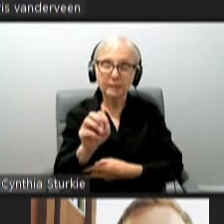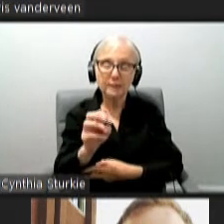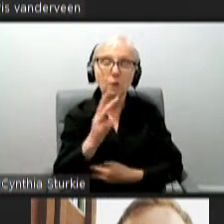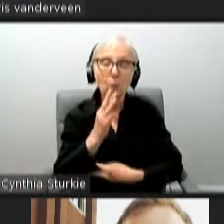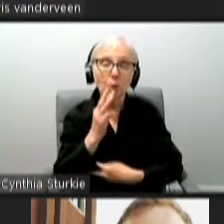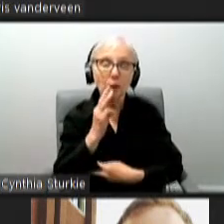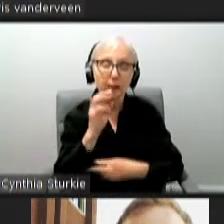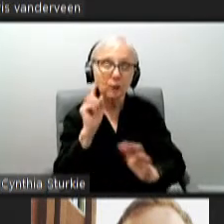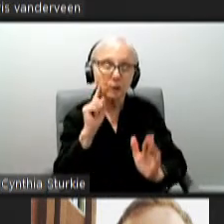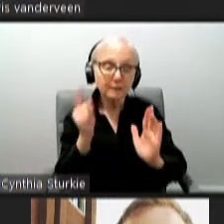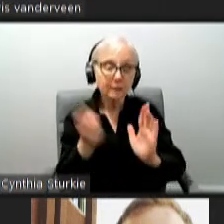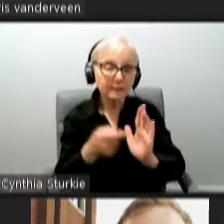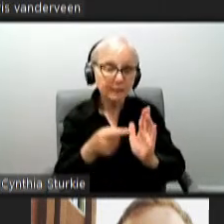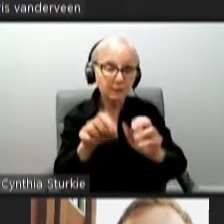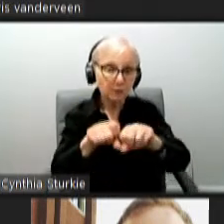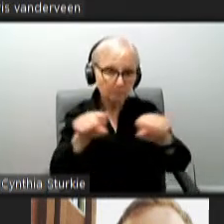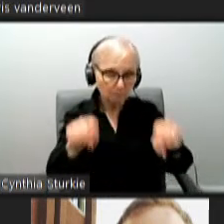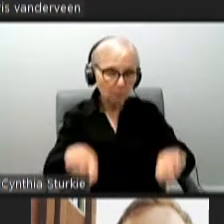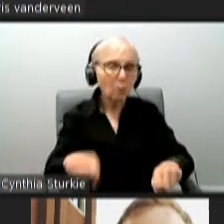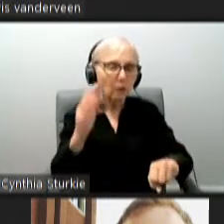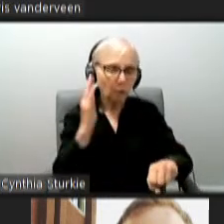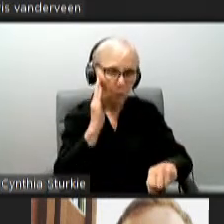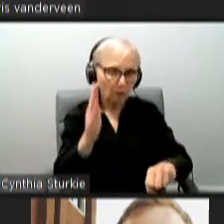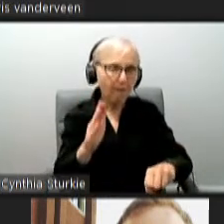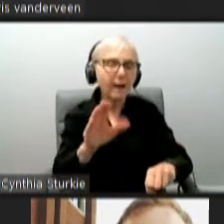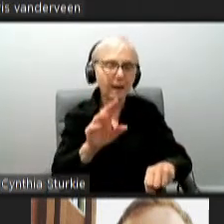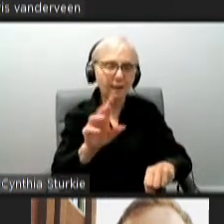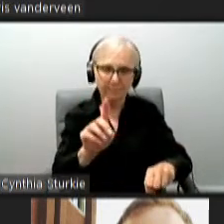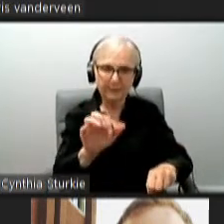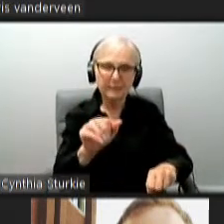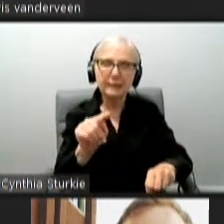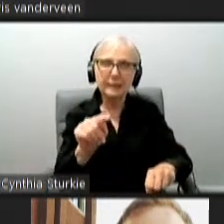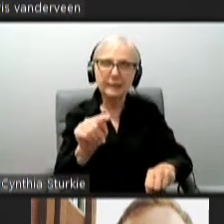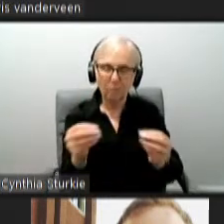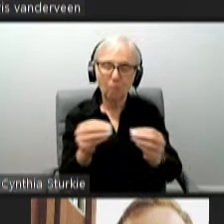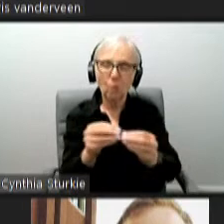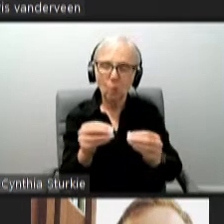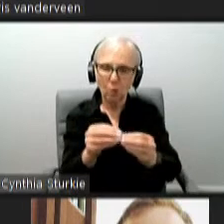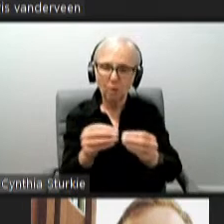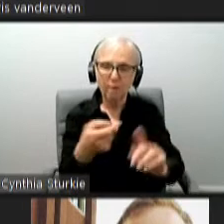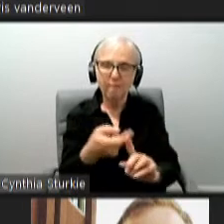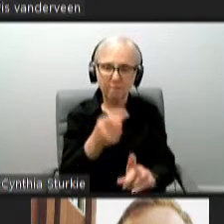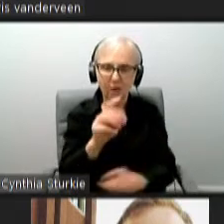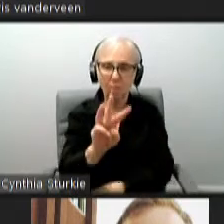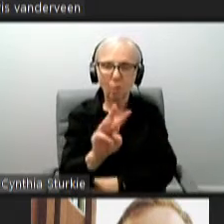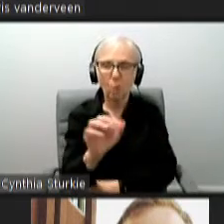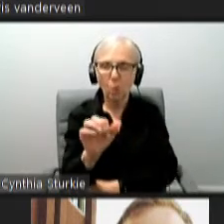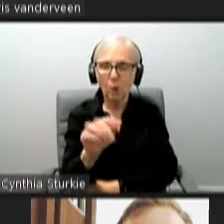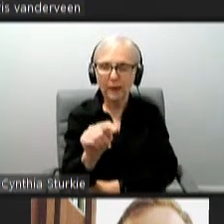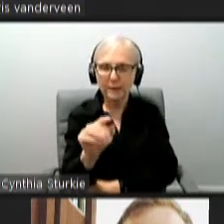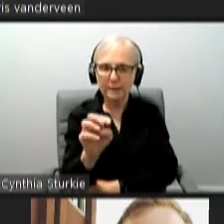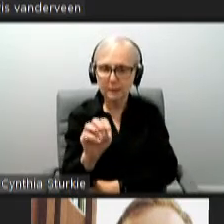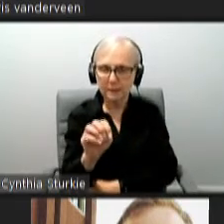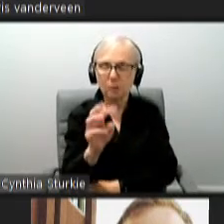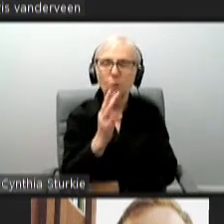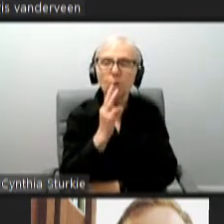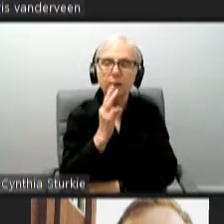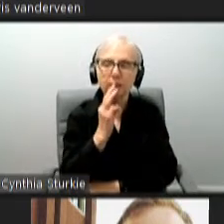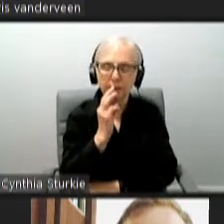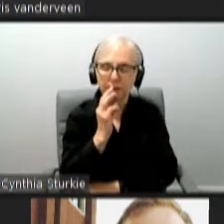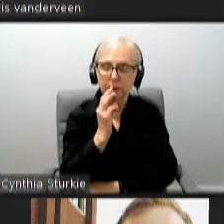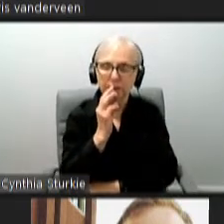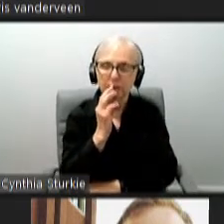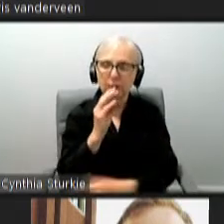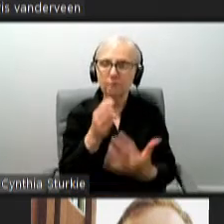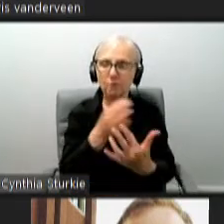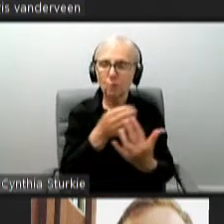And so we will have upcoming data about BA4 and BA5 in wastewater as well. The specific numbers for the